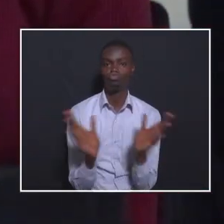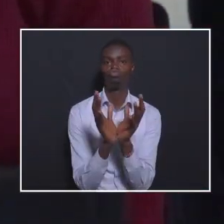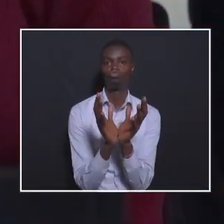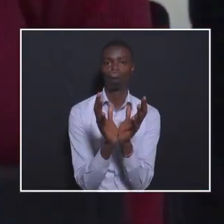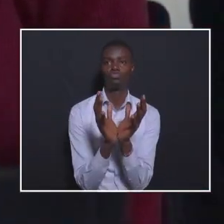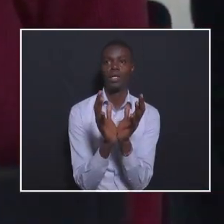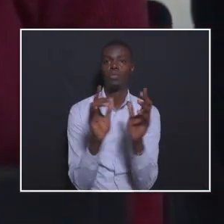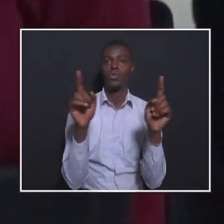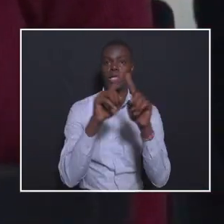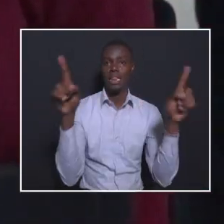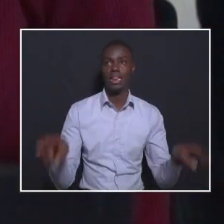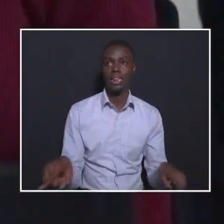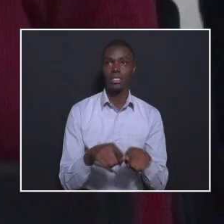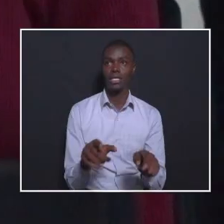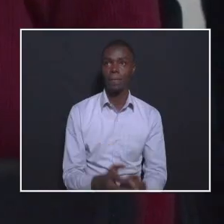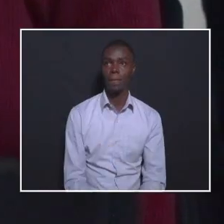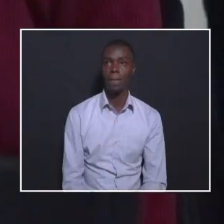So we start with her crying.